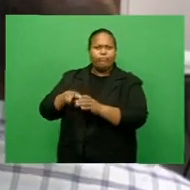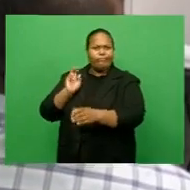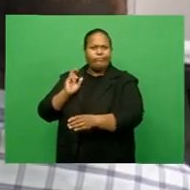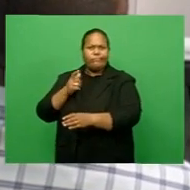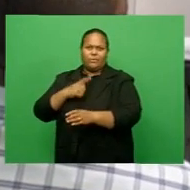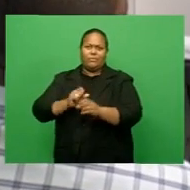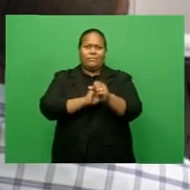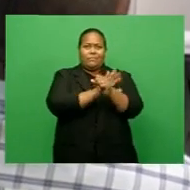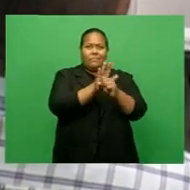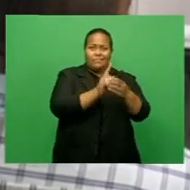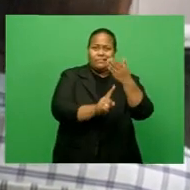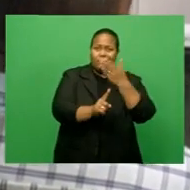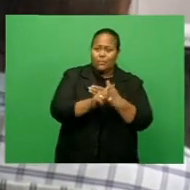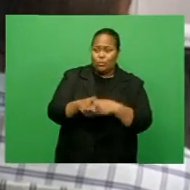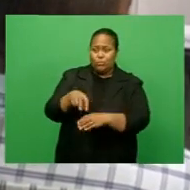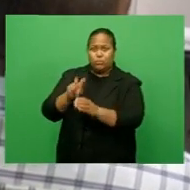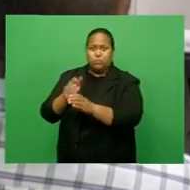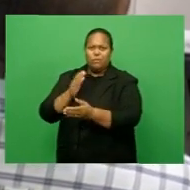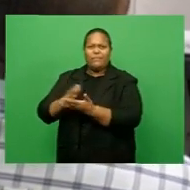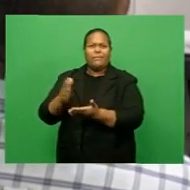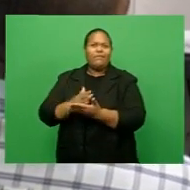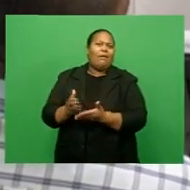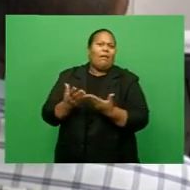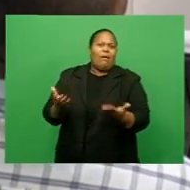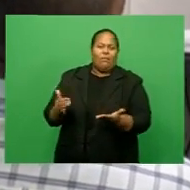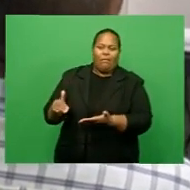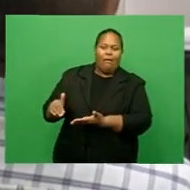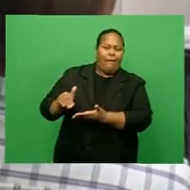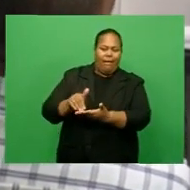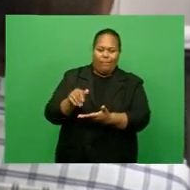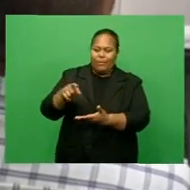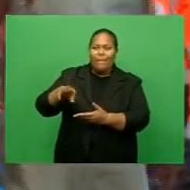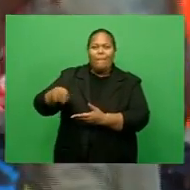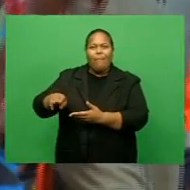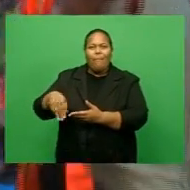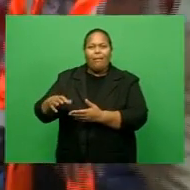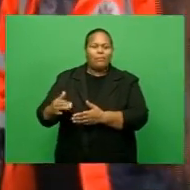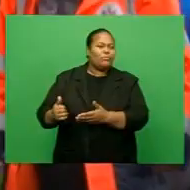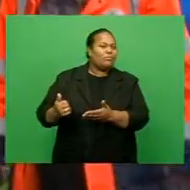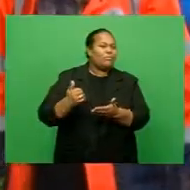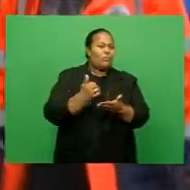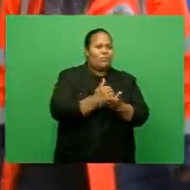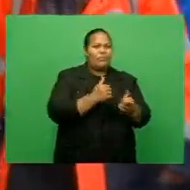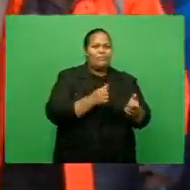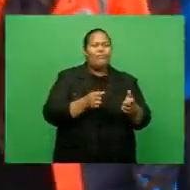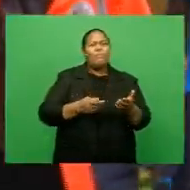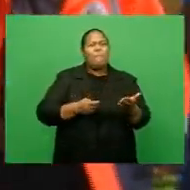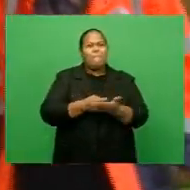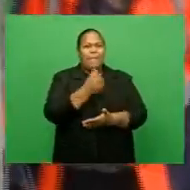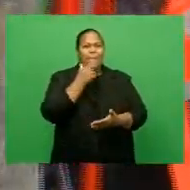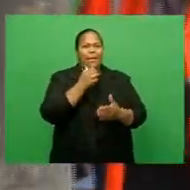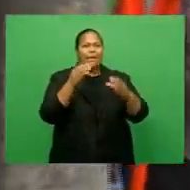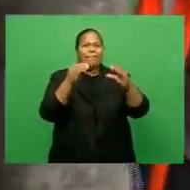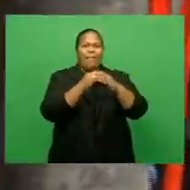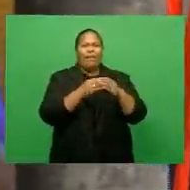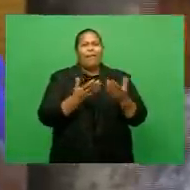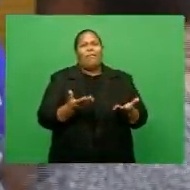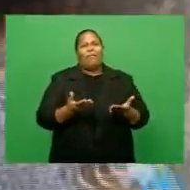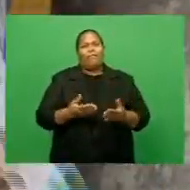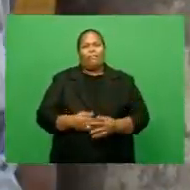of COVID-19, in respect of how we can help them with their mortgage repayments. And also, there are some